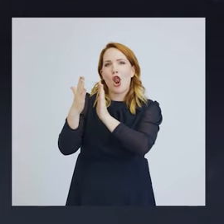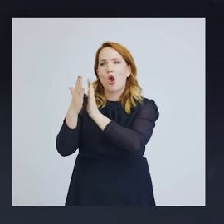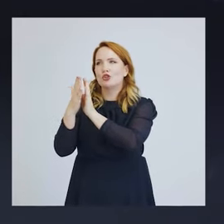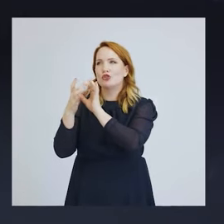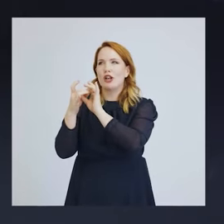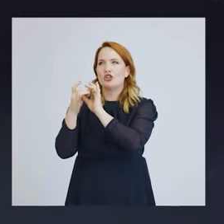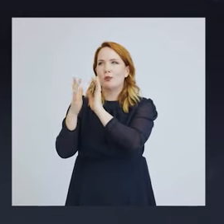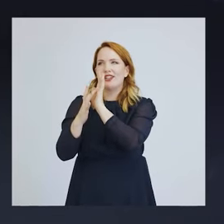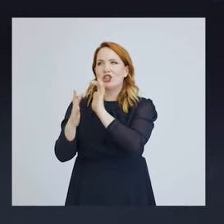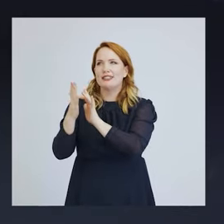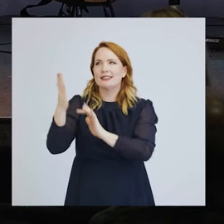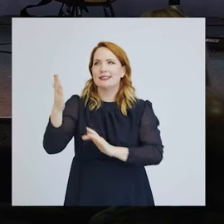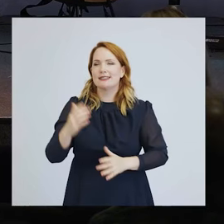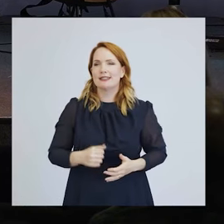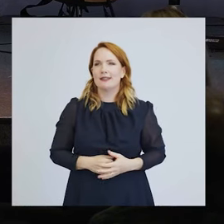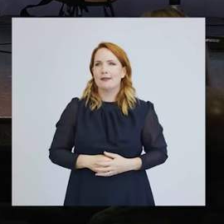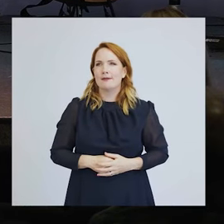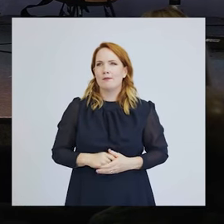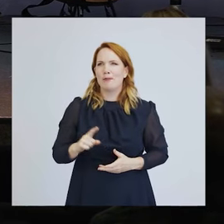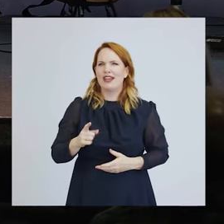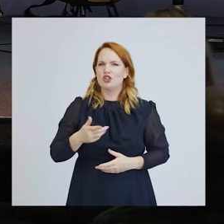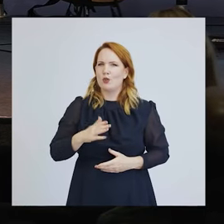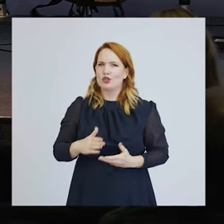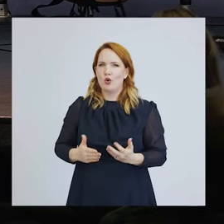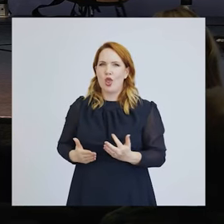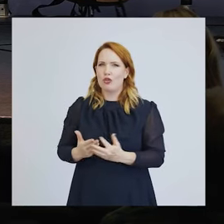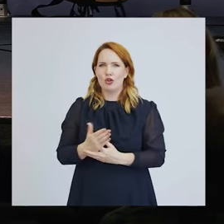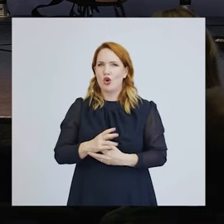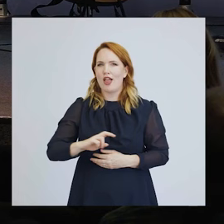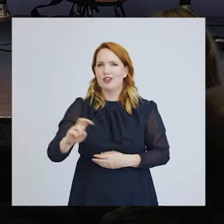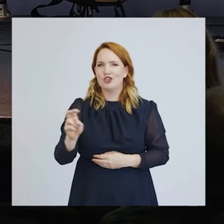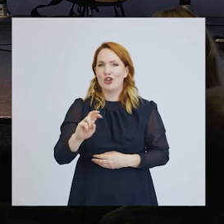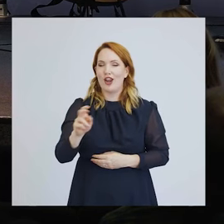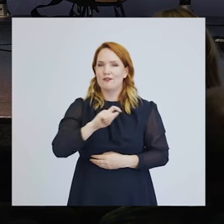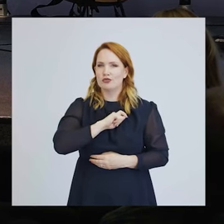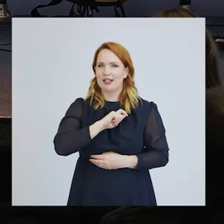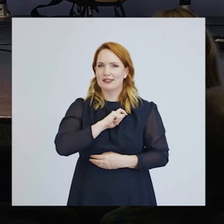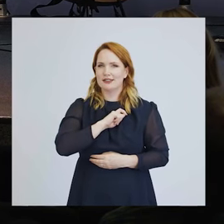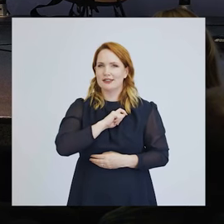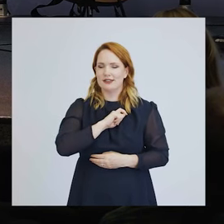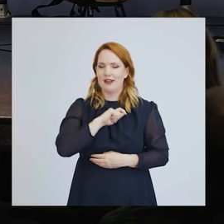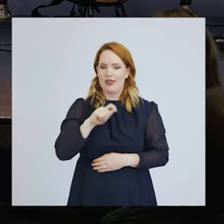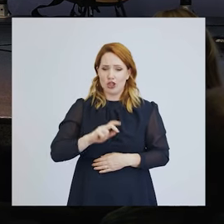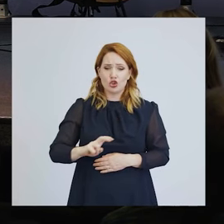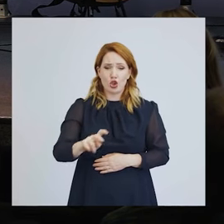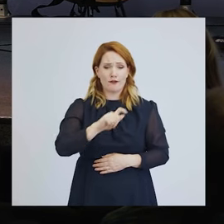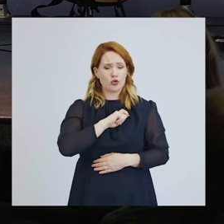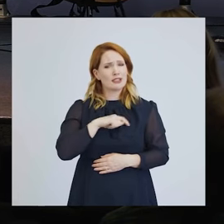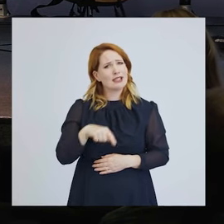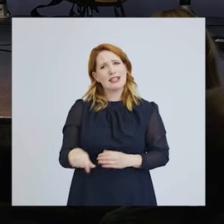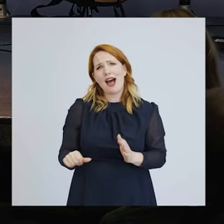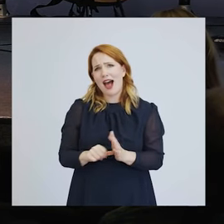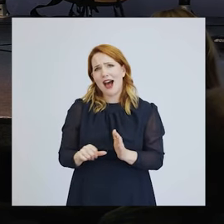a deep result of intimacy with Jesus, but we actually don't want to go through the journey of